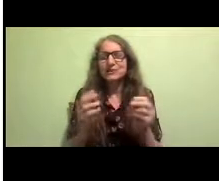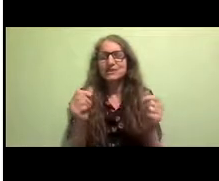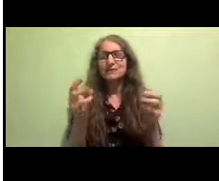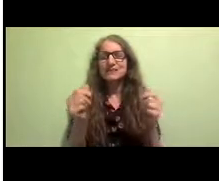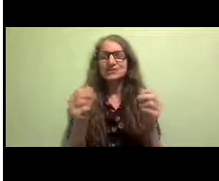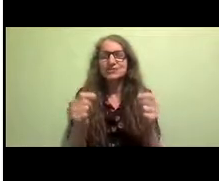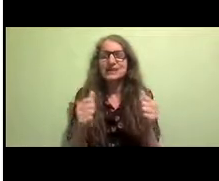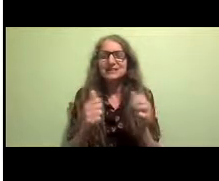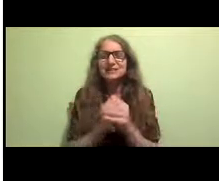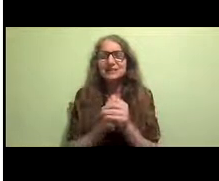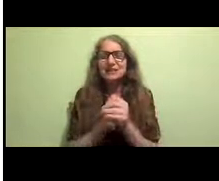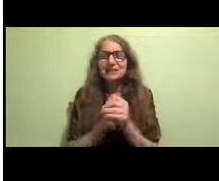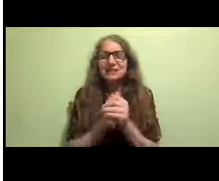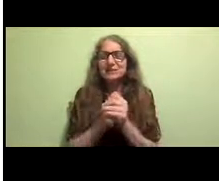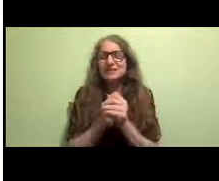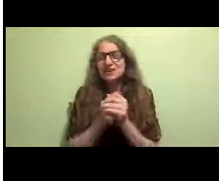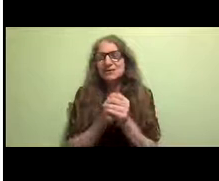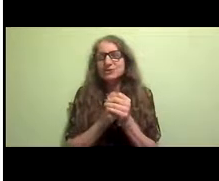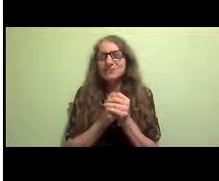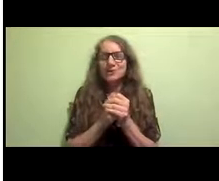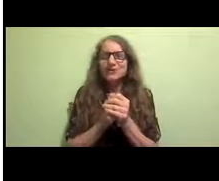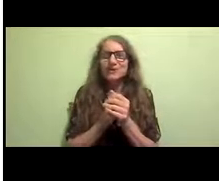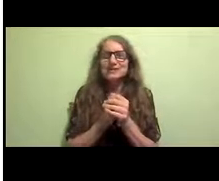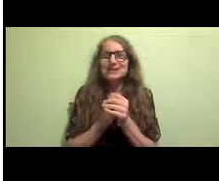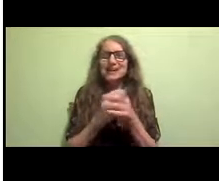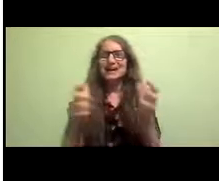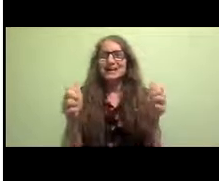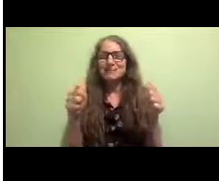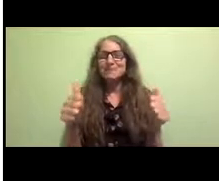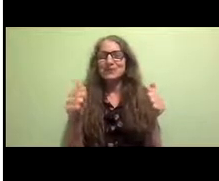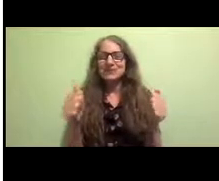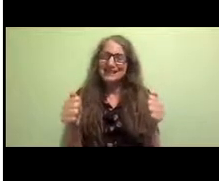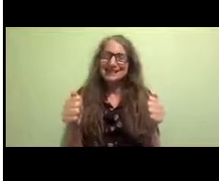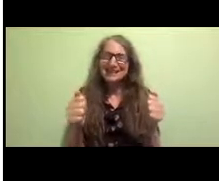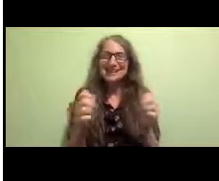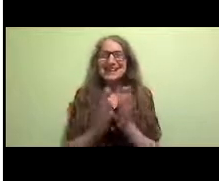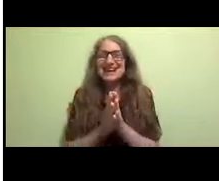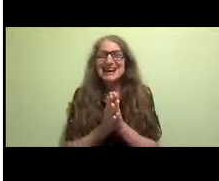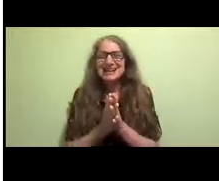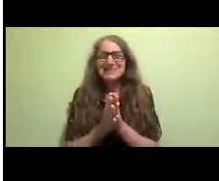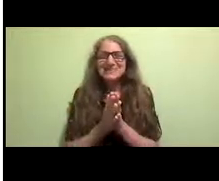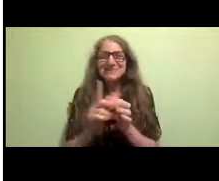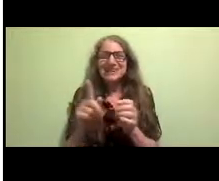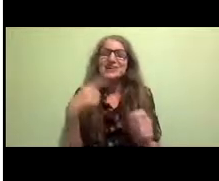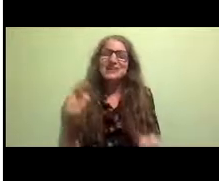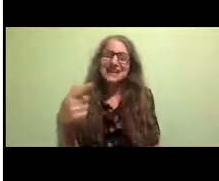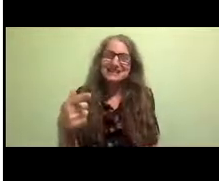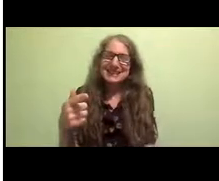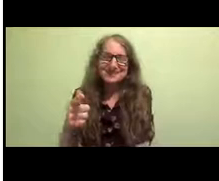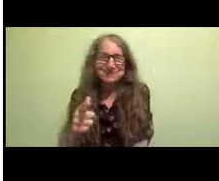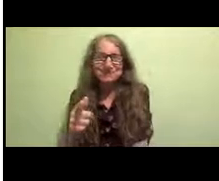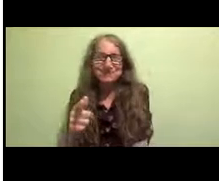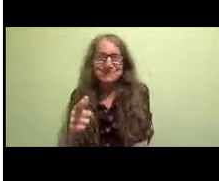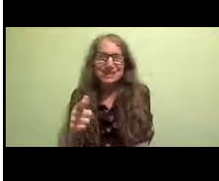for it to be sensory. So it was actually, it was important for us that we had a paper ticket. you can go to the next